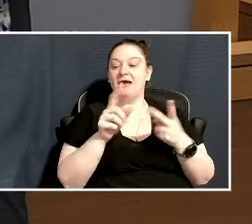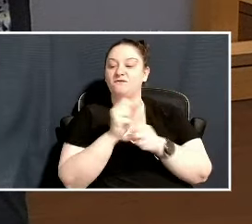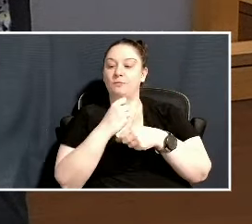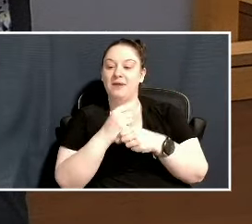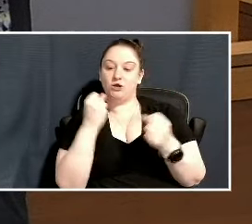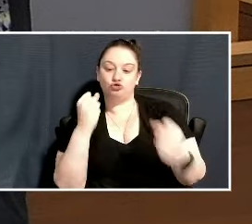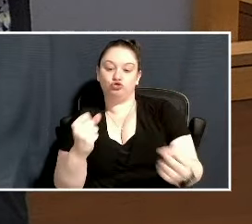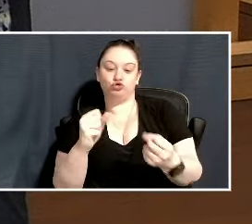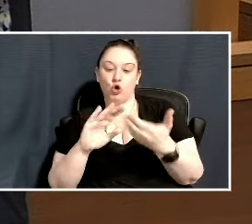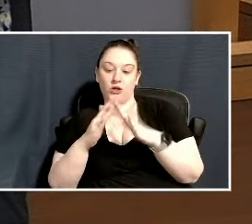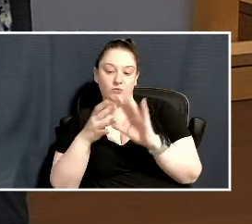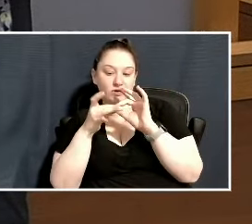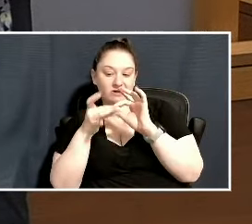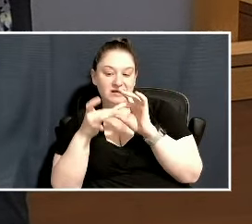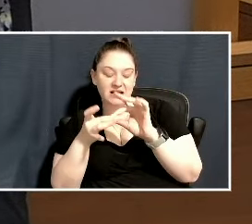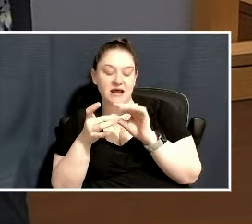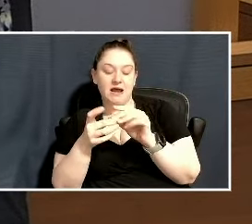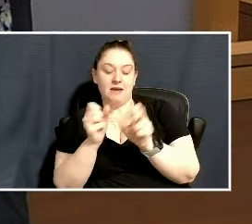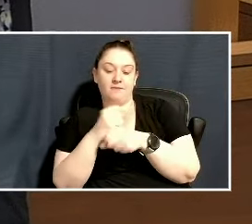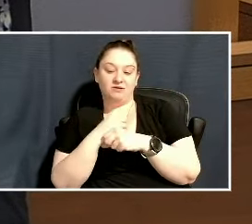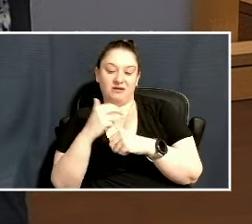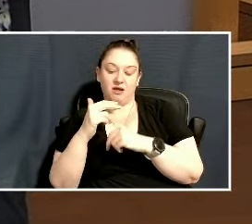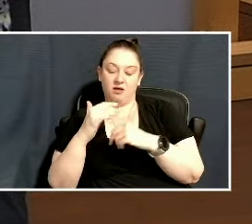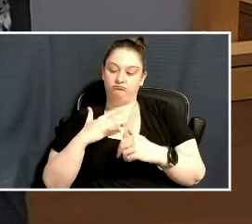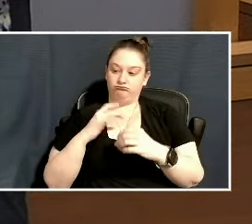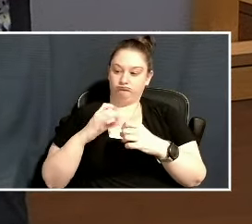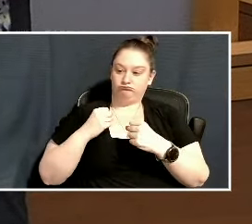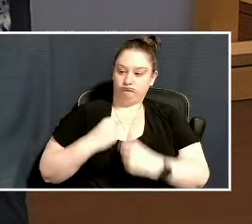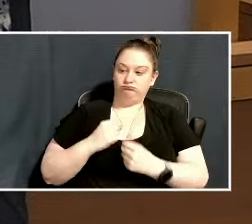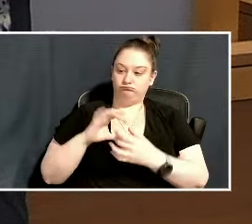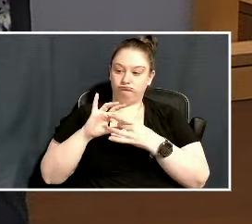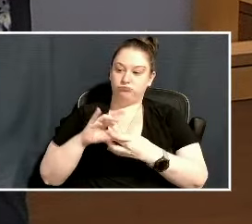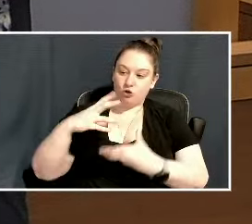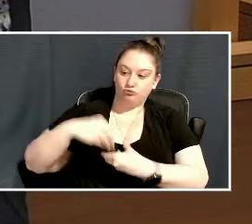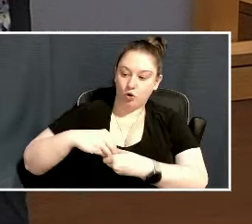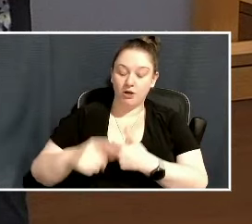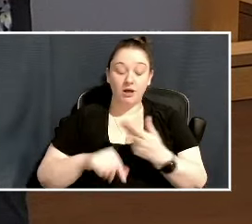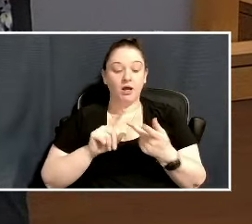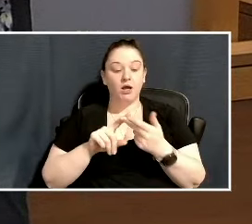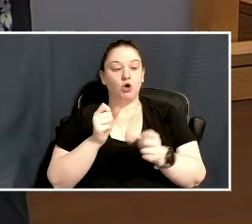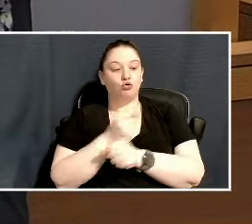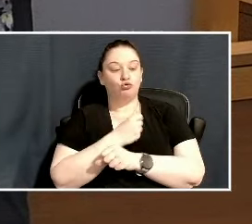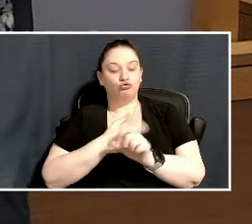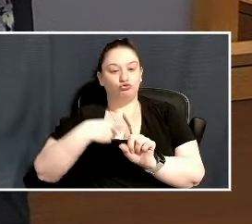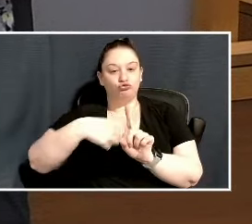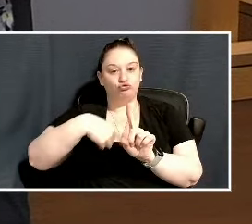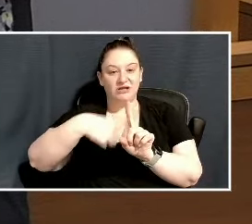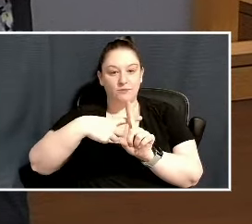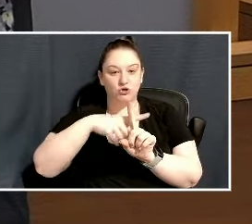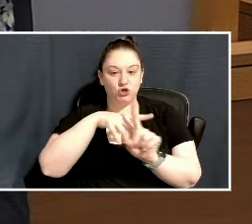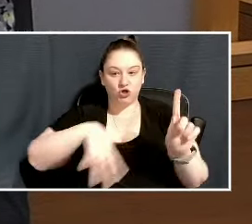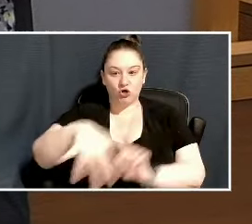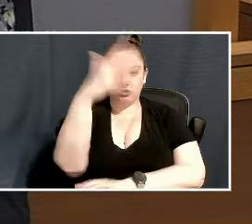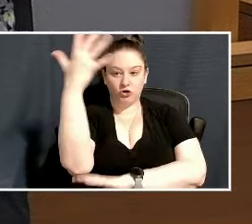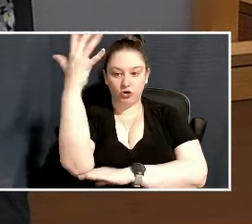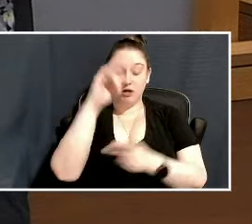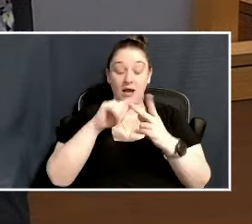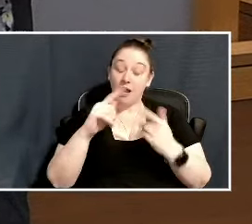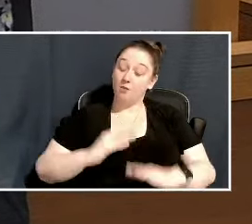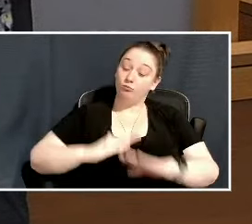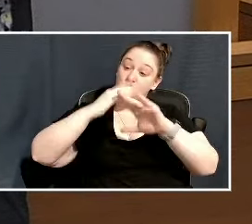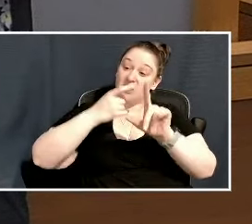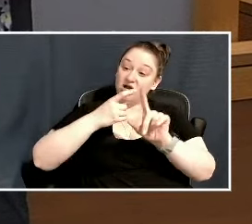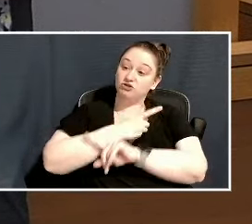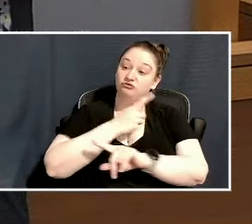and building a sense of place and belonging, to regulating urban temperatures and offering protection from flood and